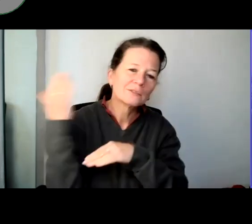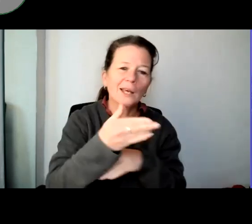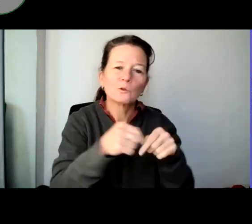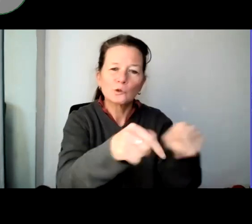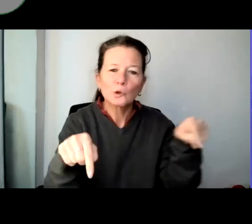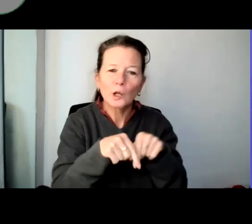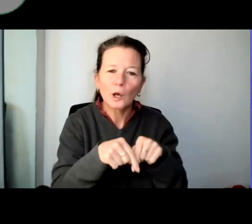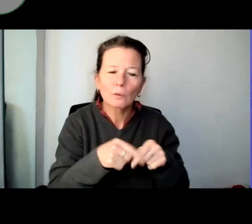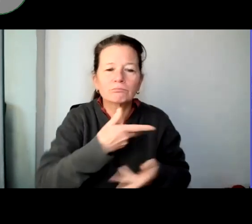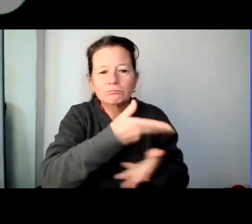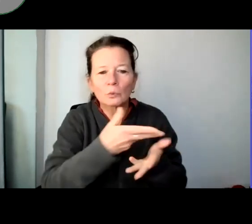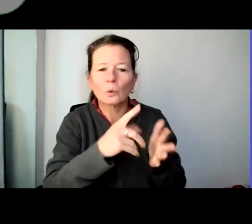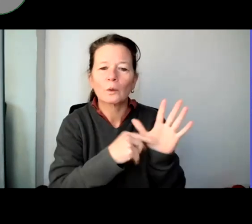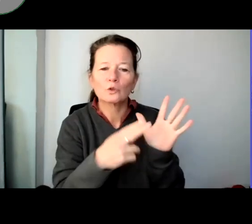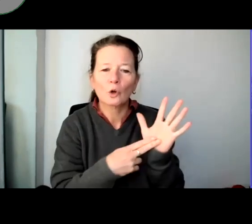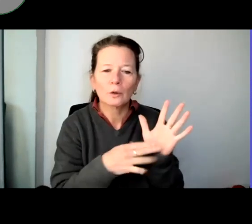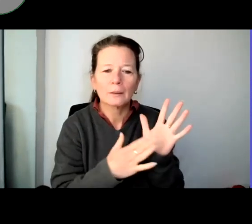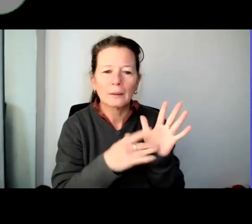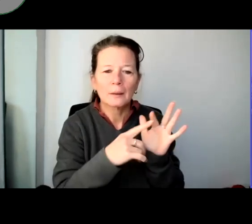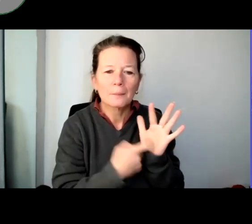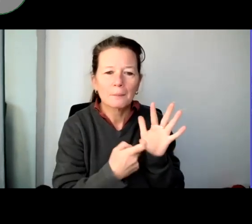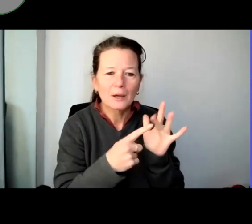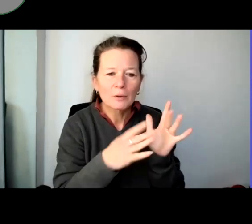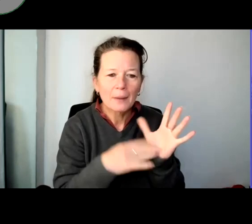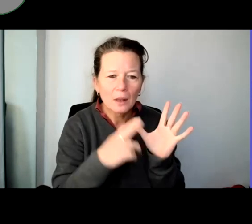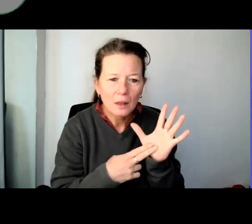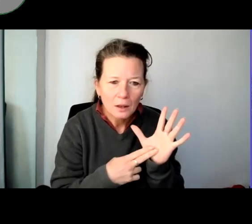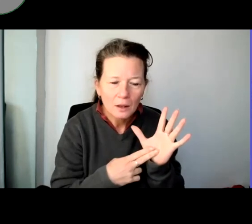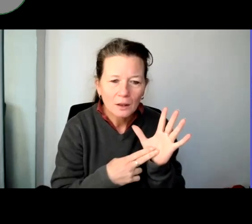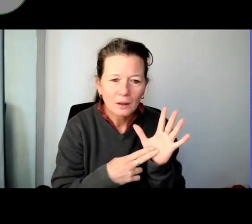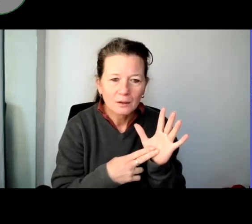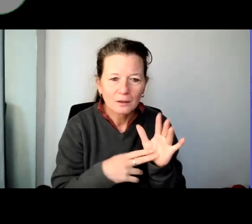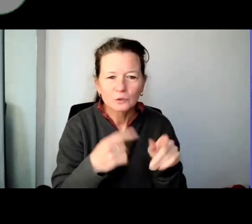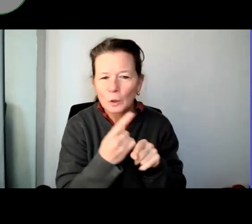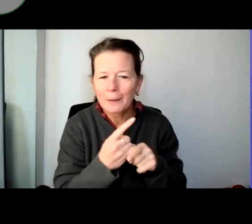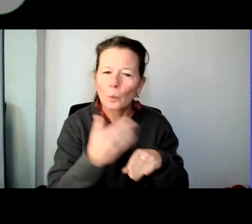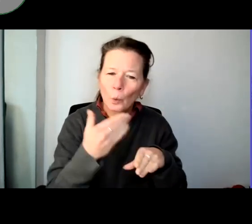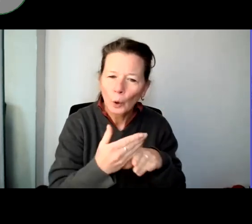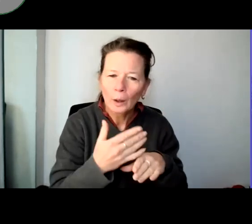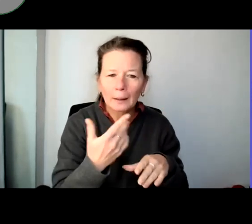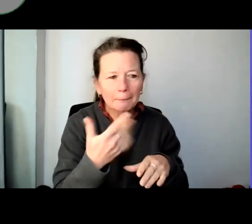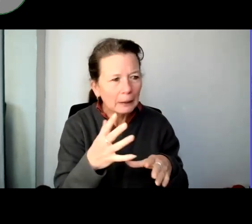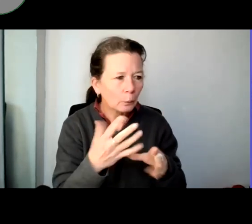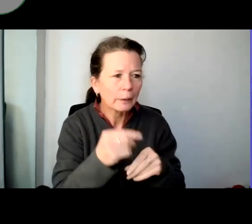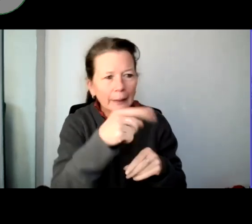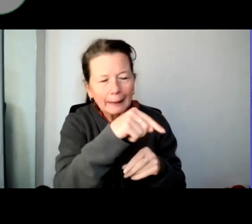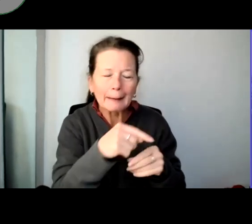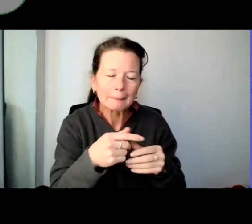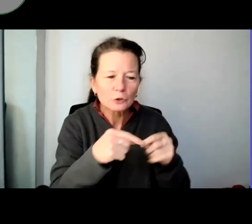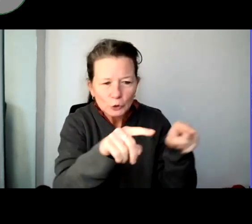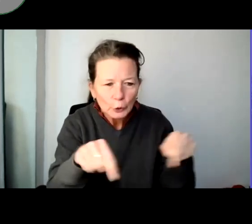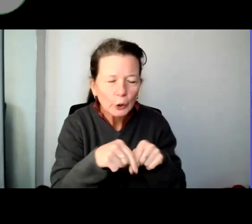with John Merriman all about the work we did with John down at Crown Lane Studios and talk about